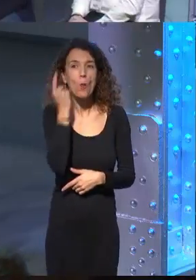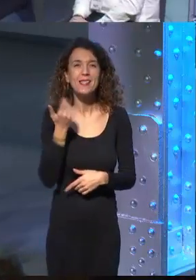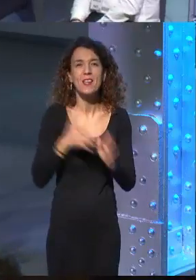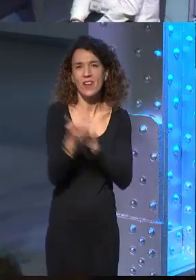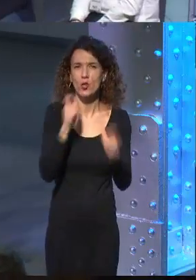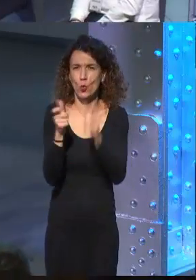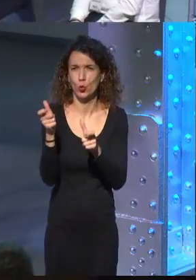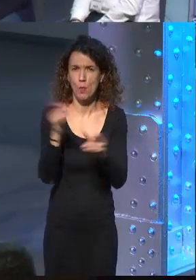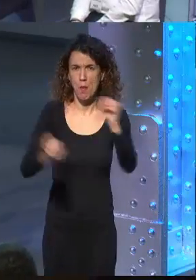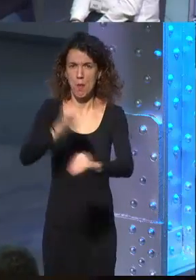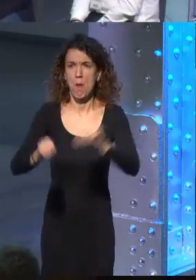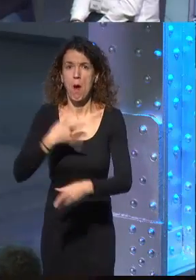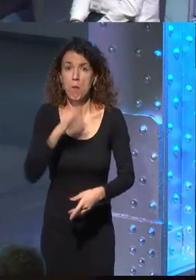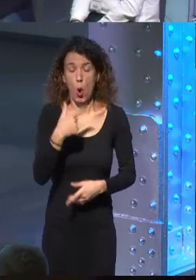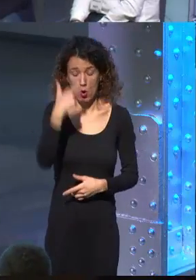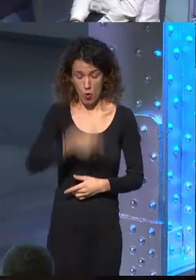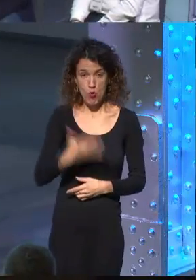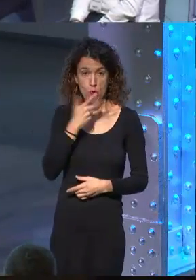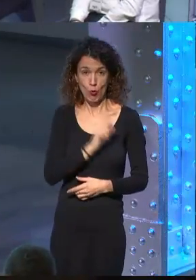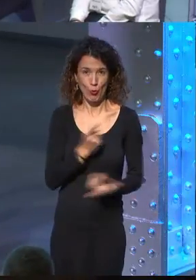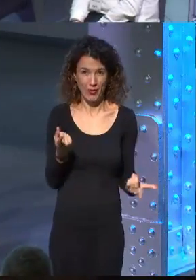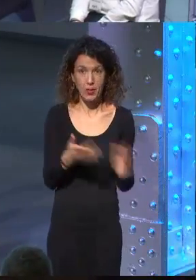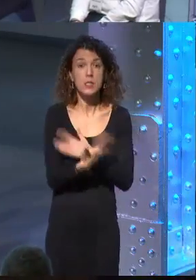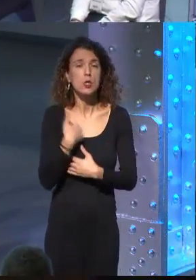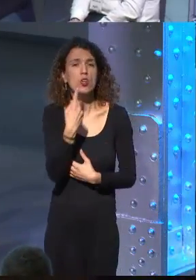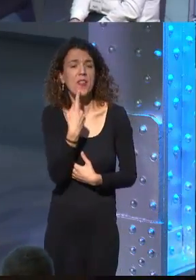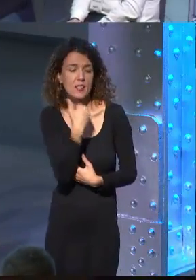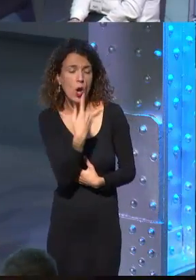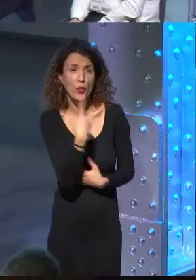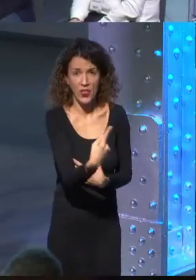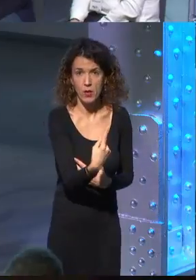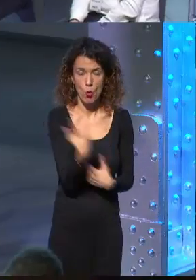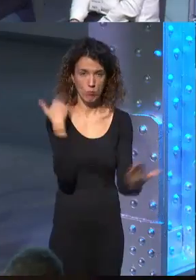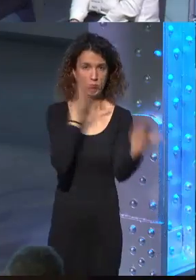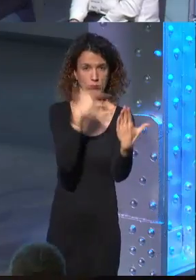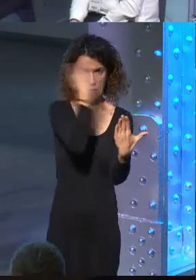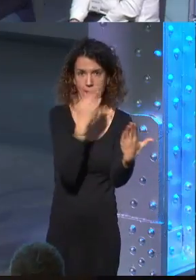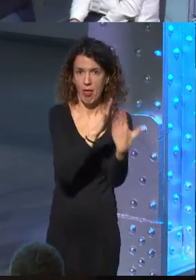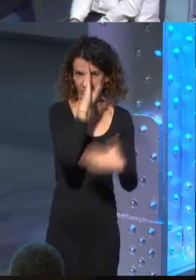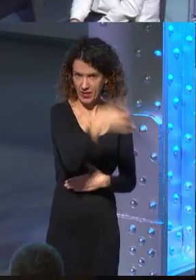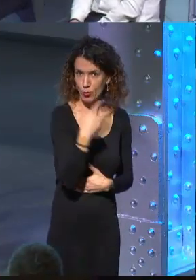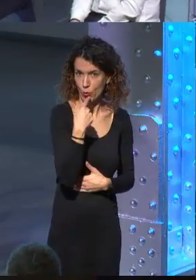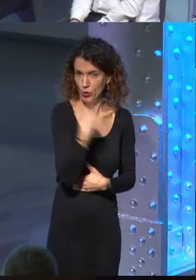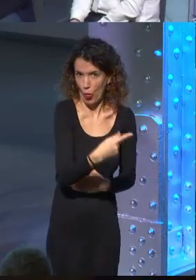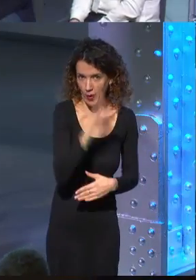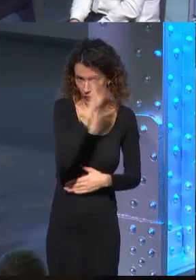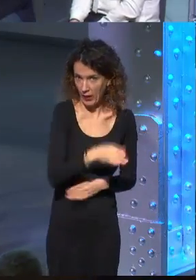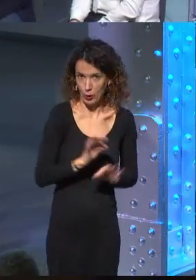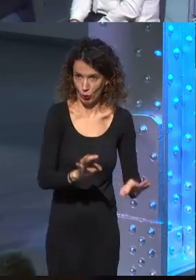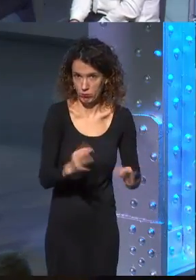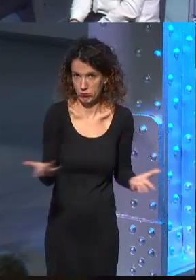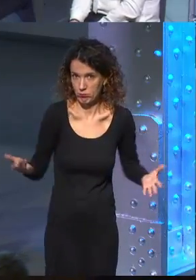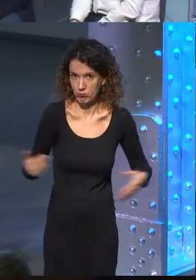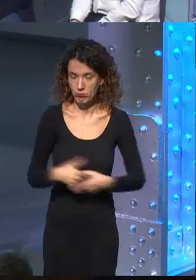phone. I mean, I don't think, well, I'm going to do it on my smartphone because this person doesn't know who I am. If I have something to tell this